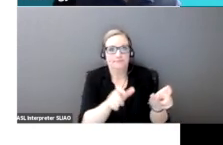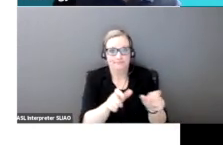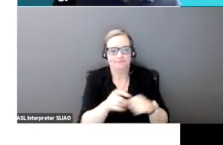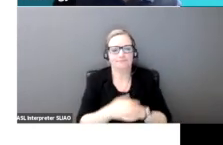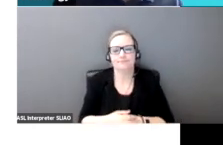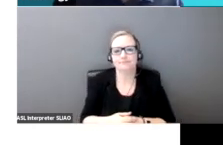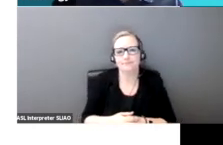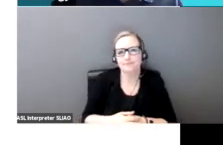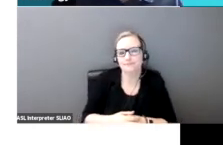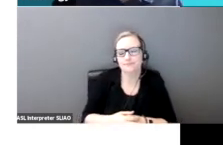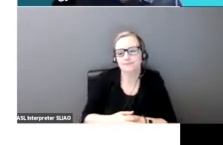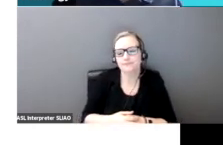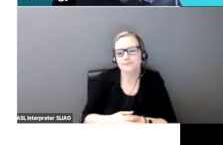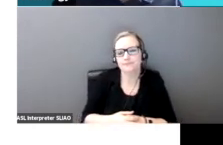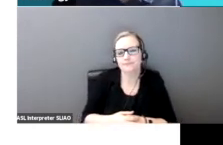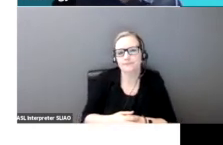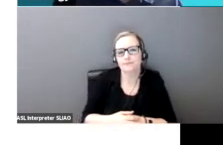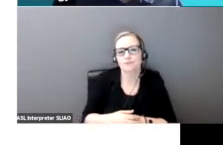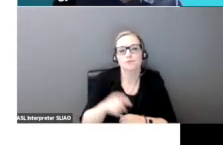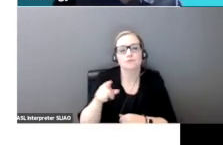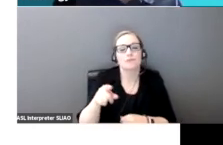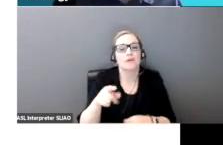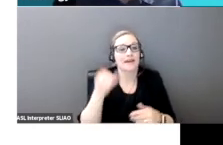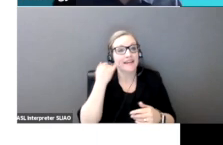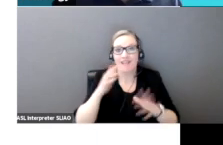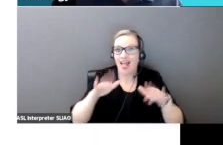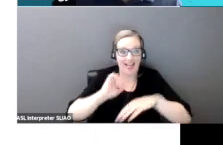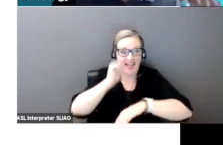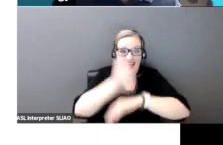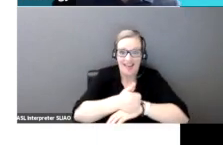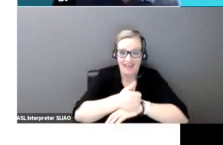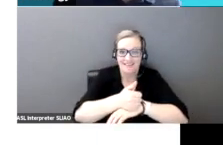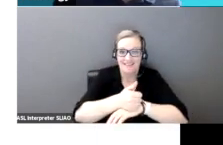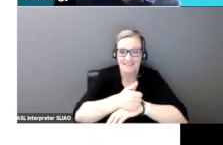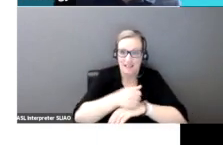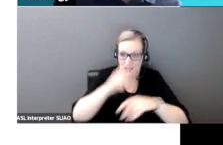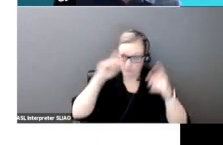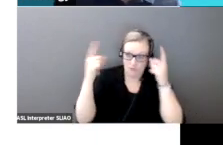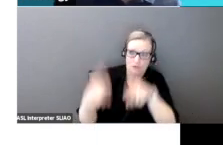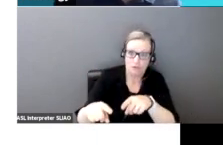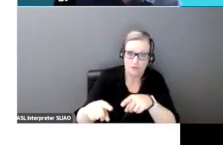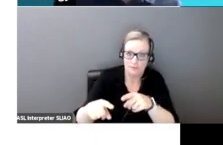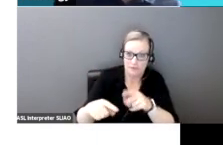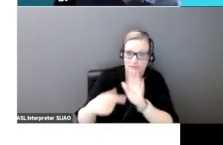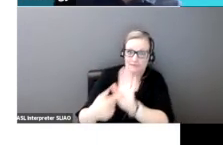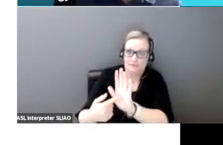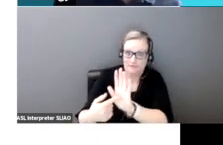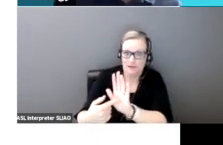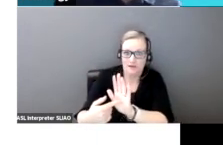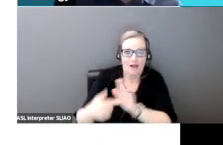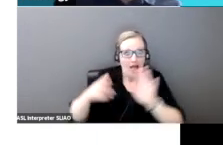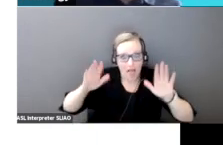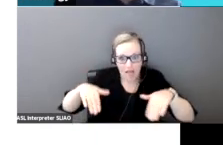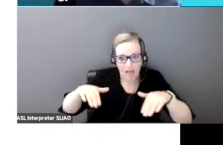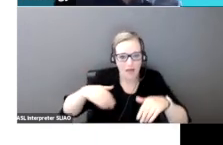Avoid disclosing ideas without protection in place. NDAs, NDAs, NDAs. Make sure that